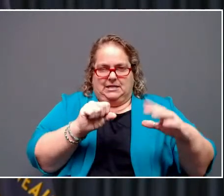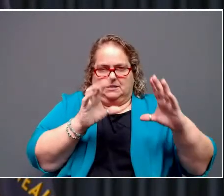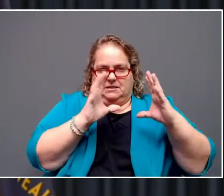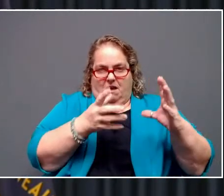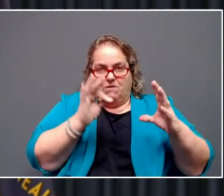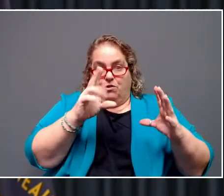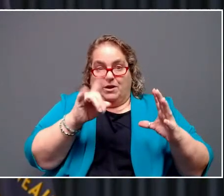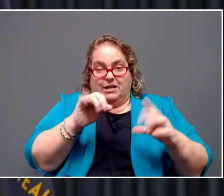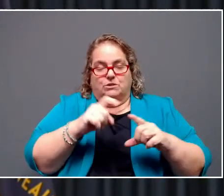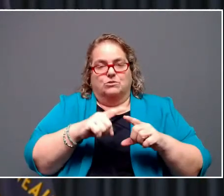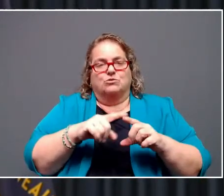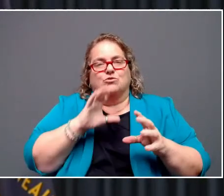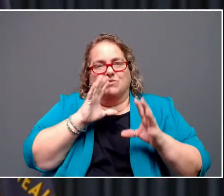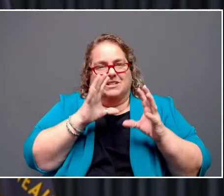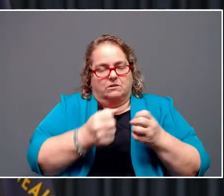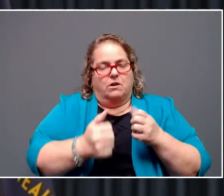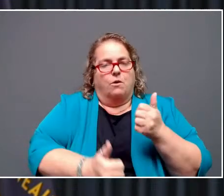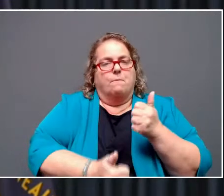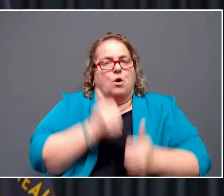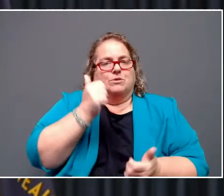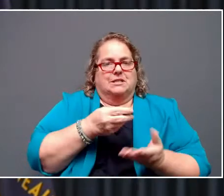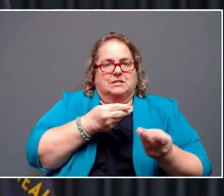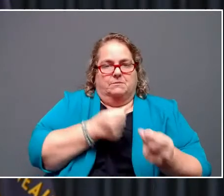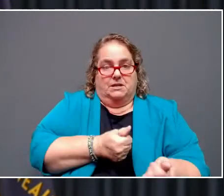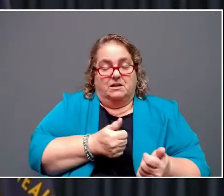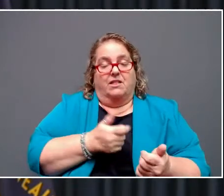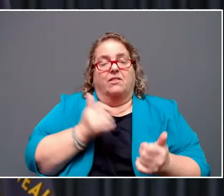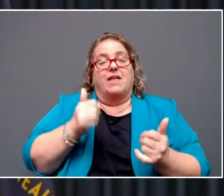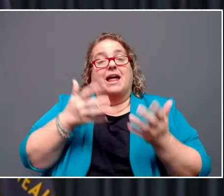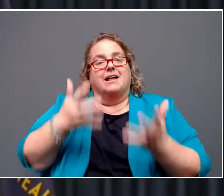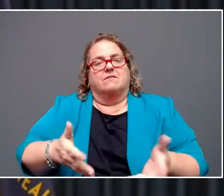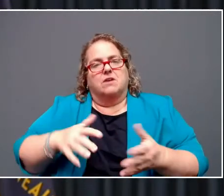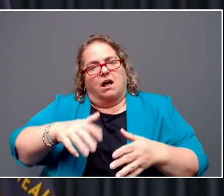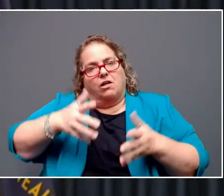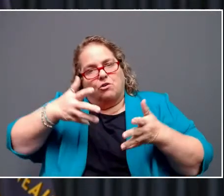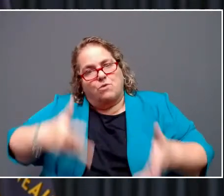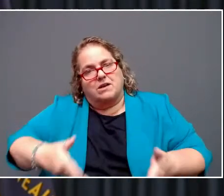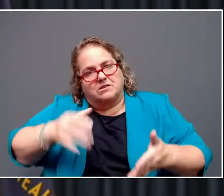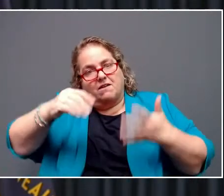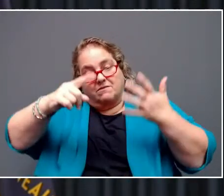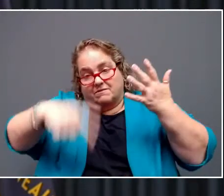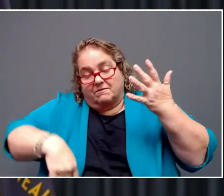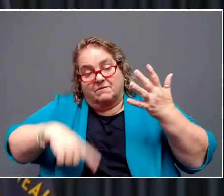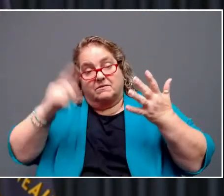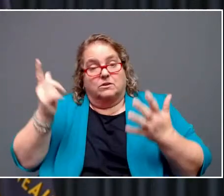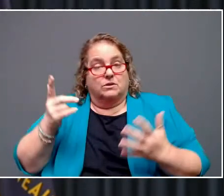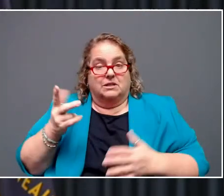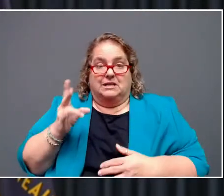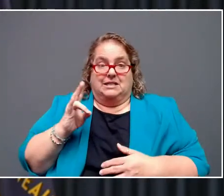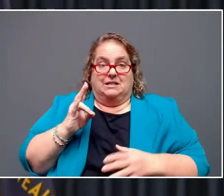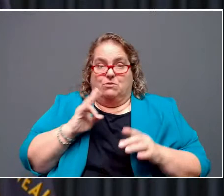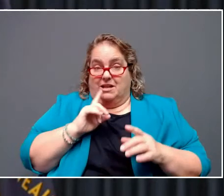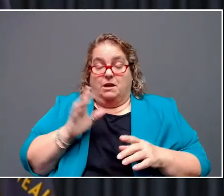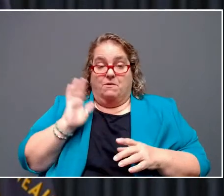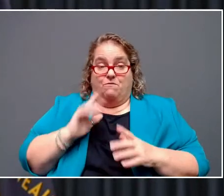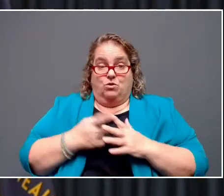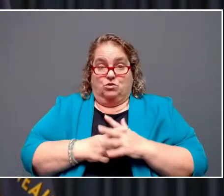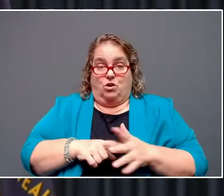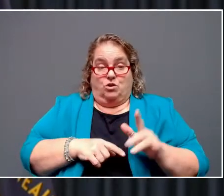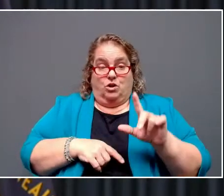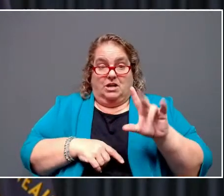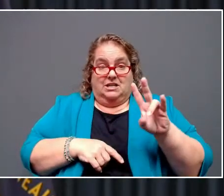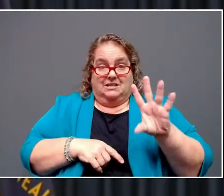still leaves everything else. And the time after that 30 days, which starts out as a 75-25 split, with the federal government